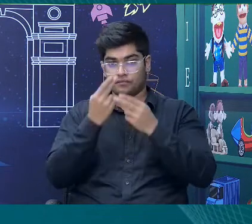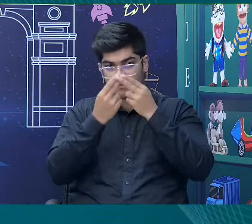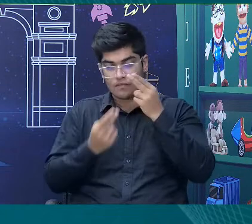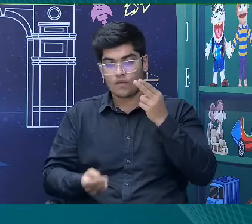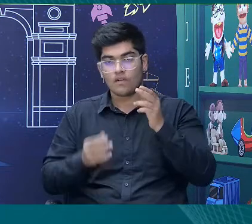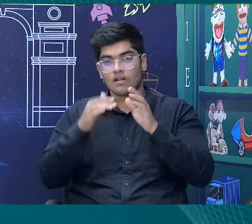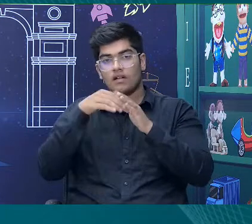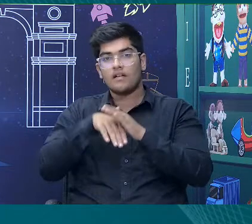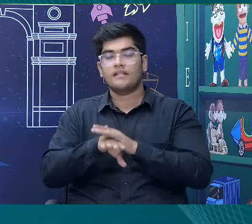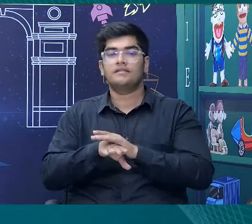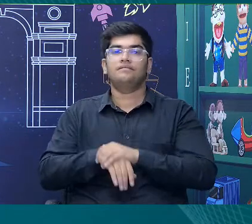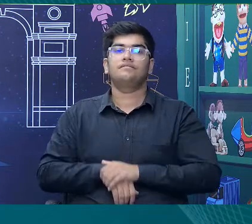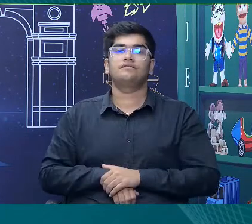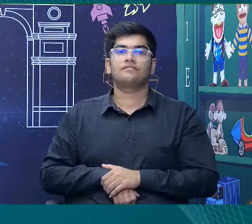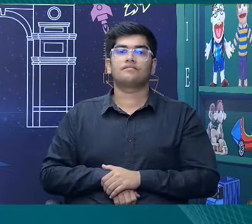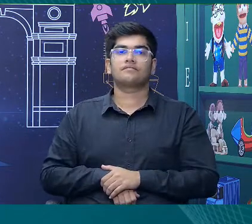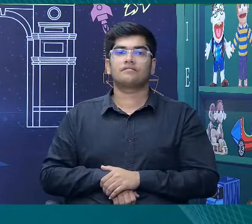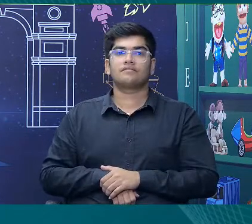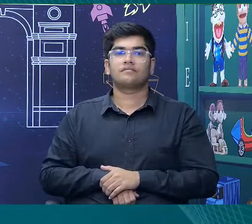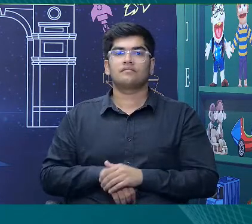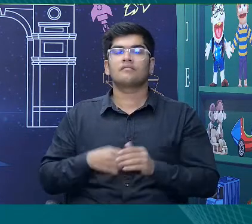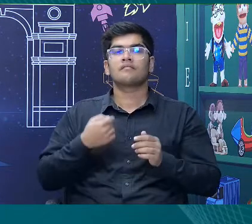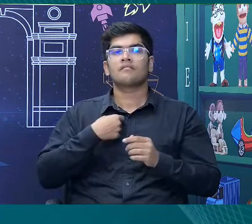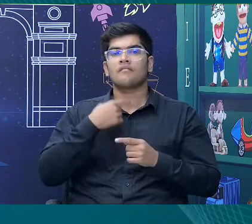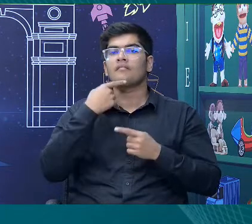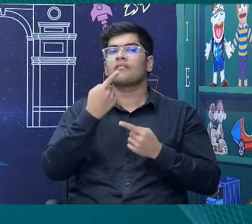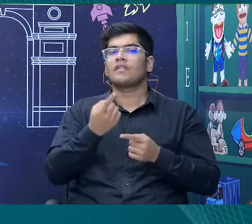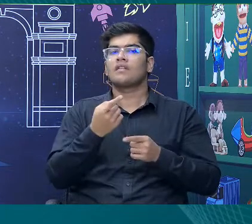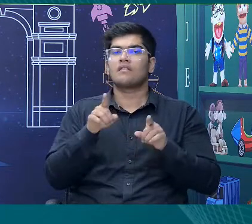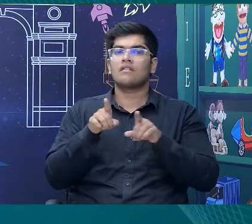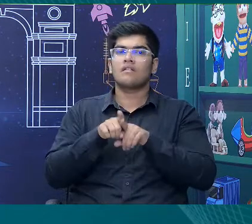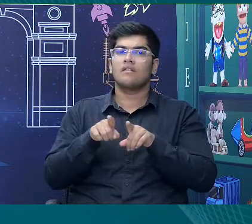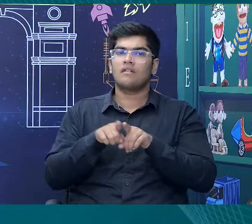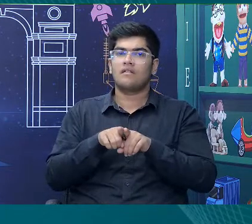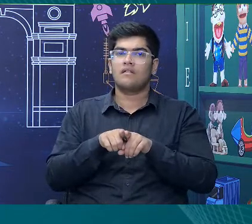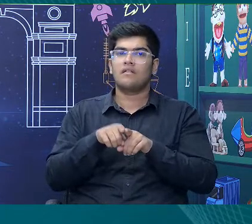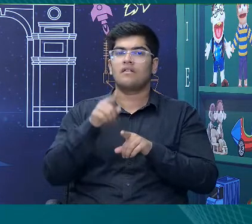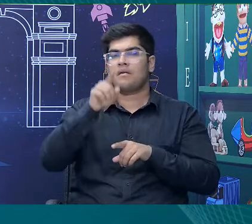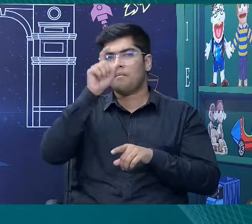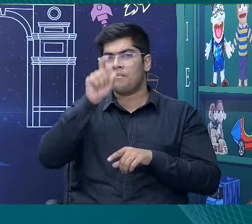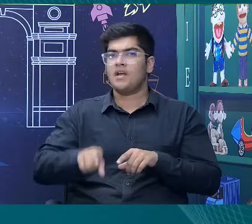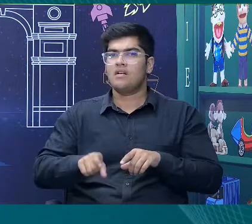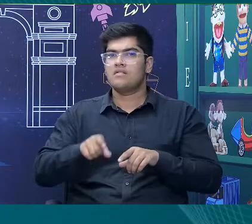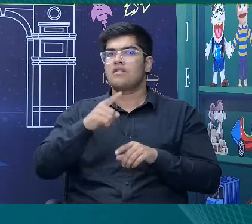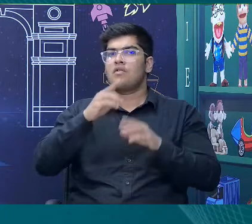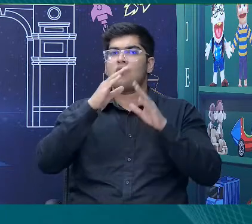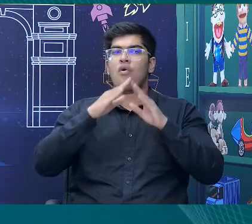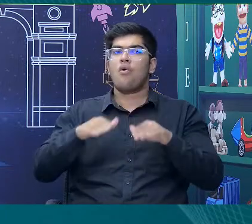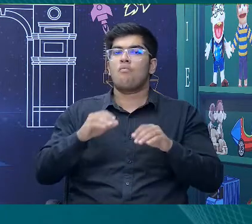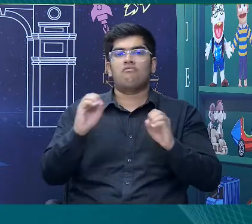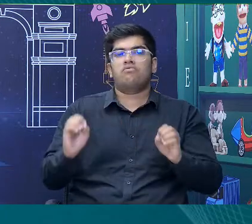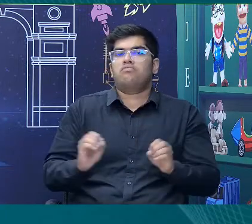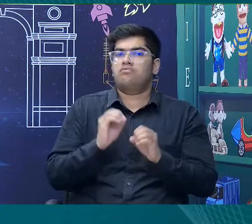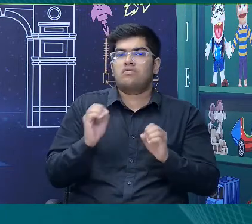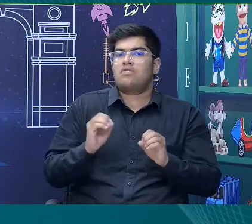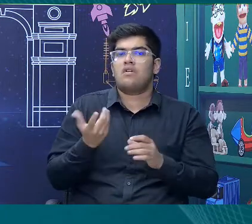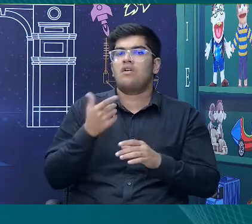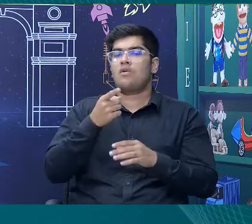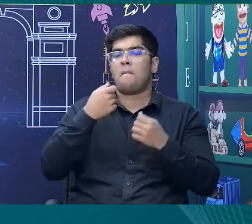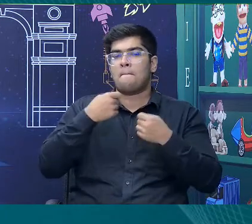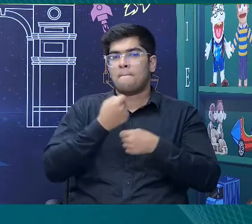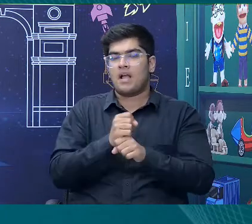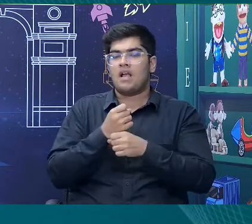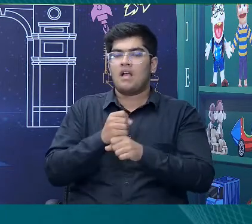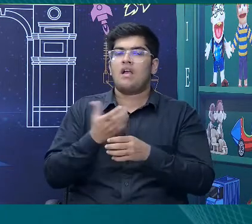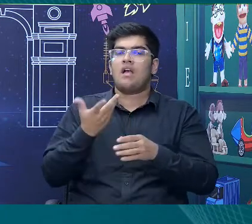plot. So like I was saying, this is a homeless man who sells rat traps, and because sometimes he doesn't still make enough